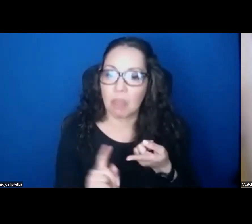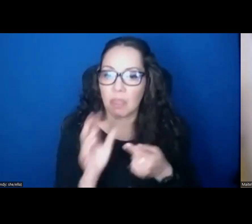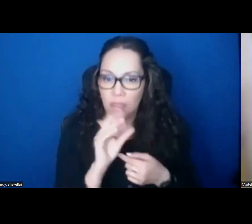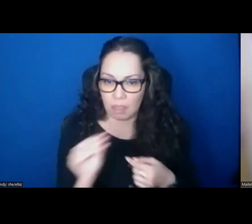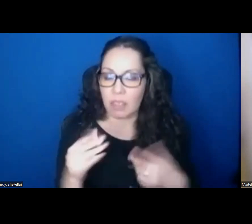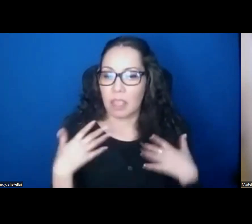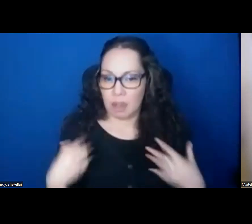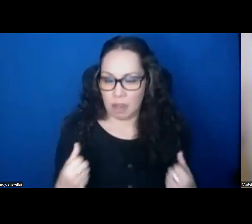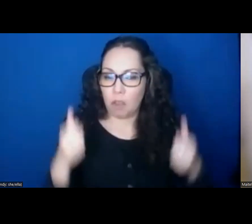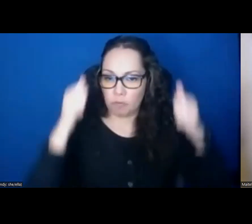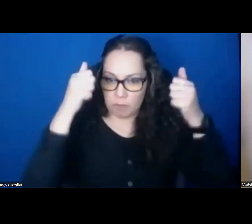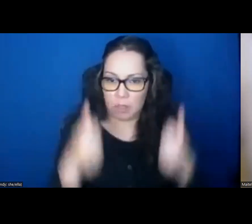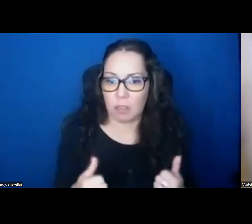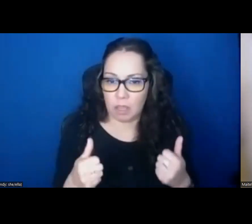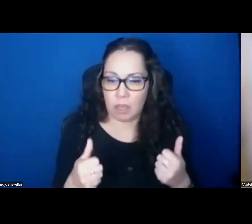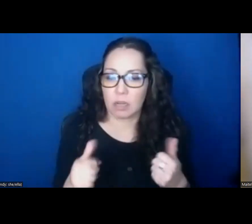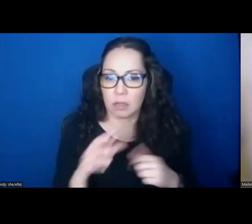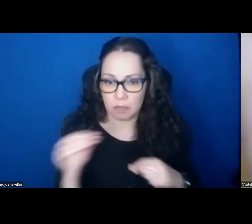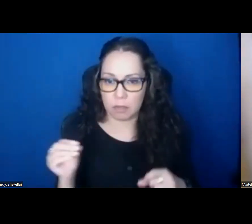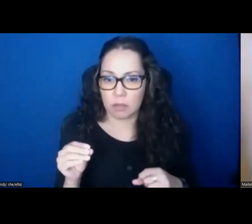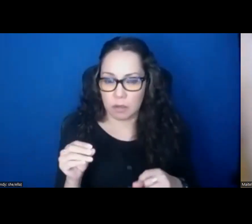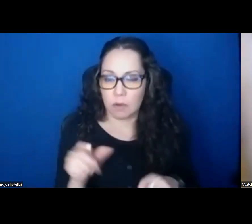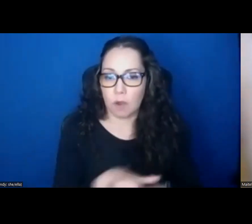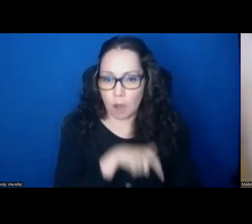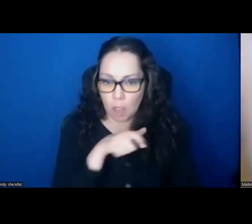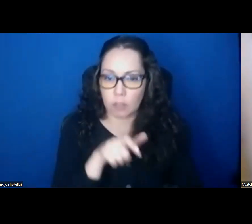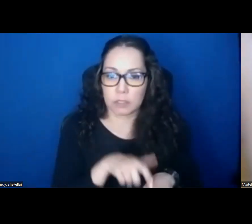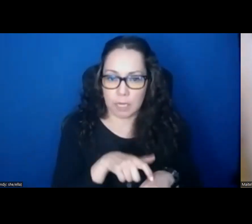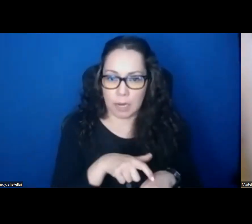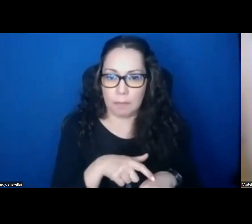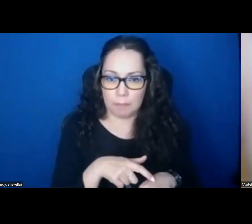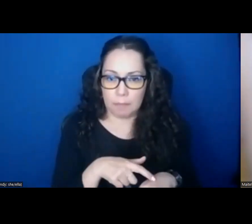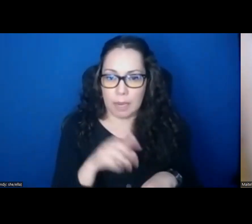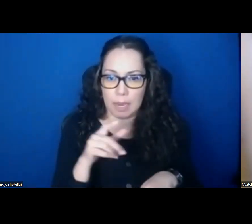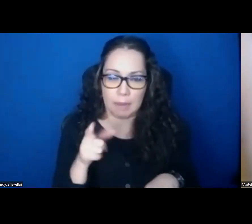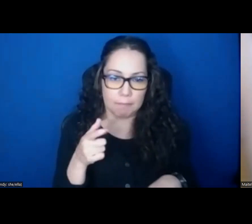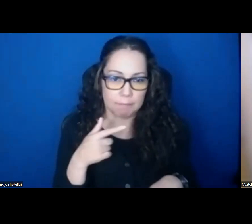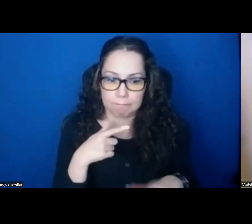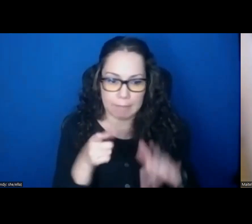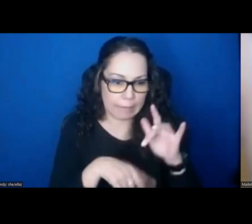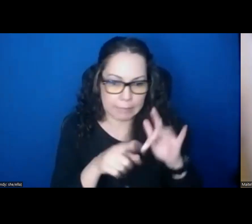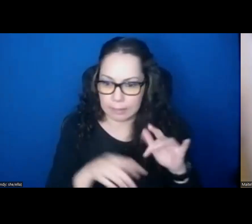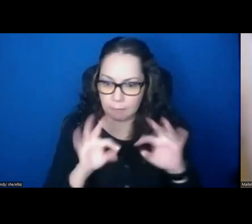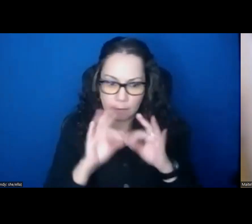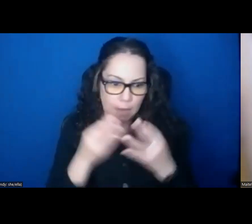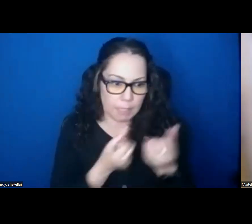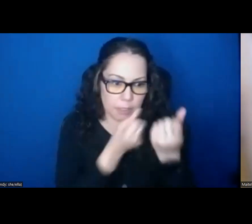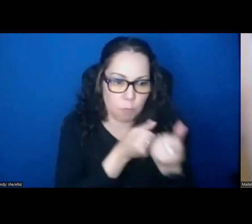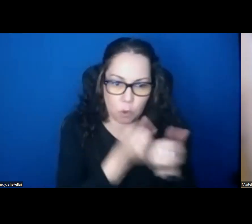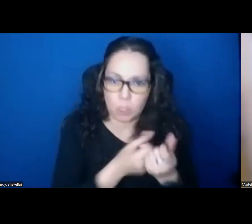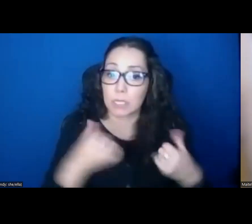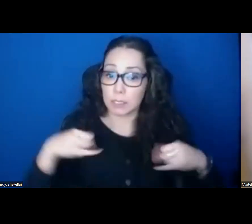declines during her land prolonged absence of family support. She's still here today,